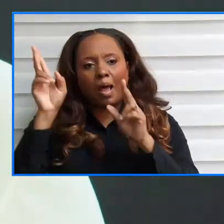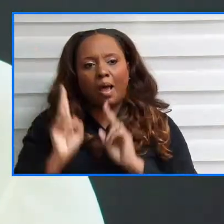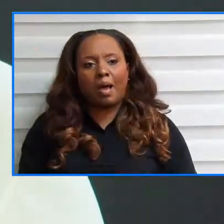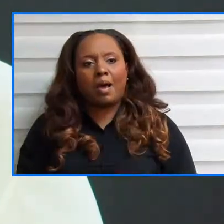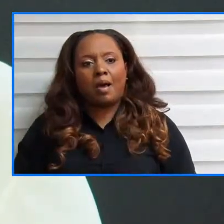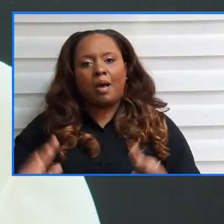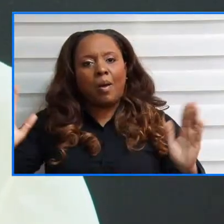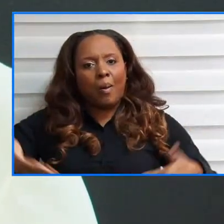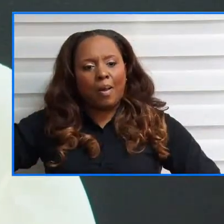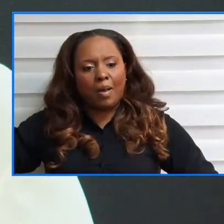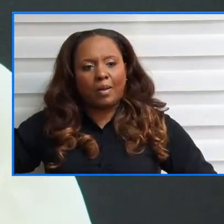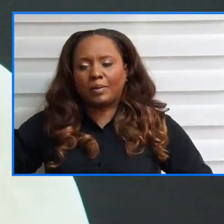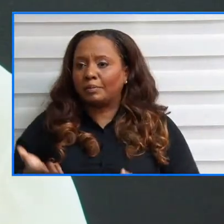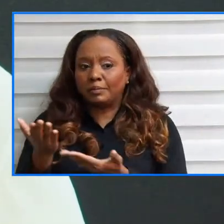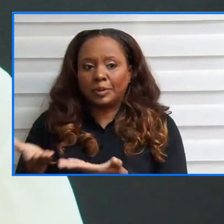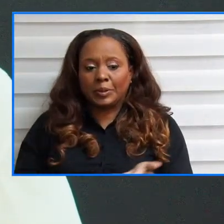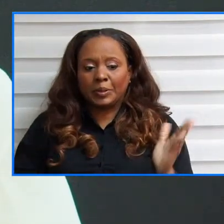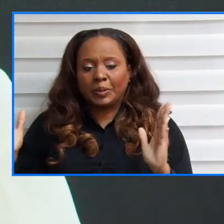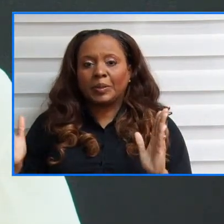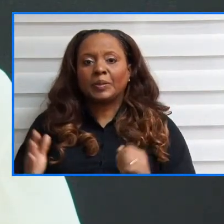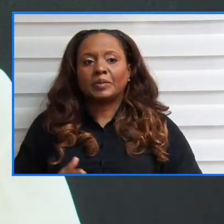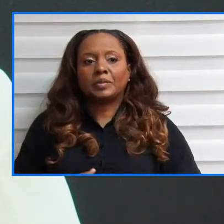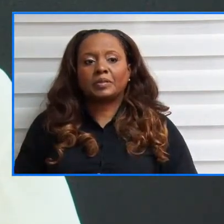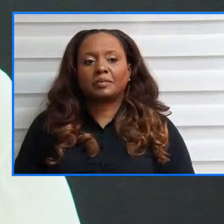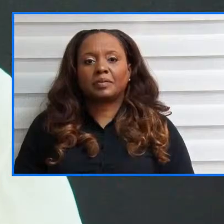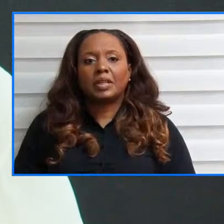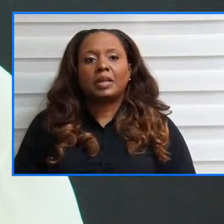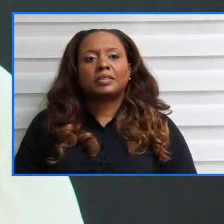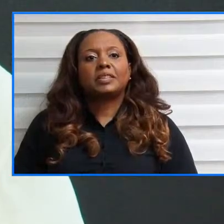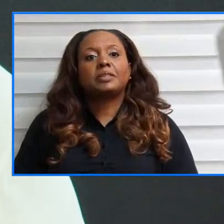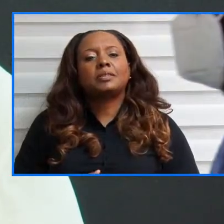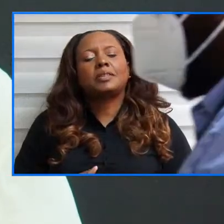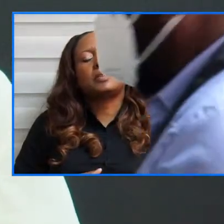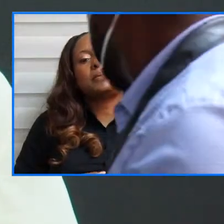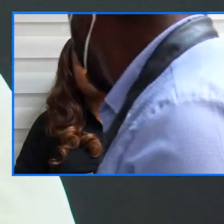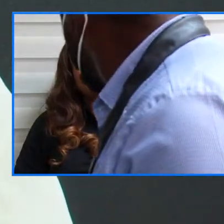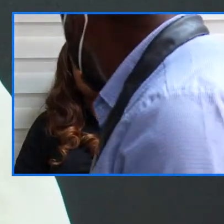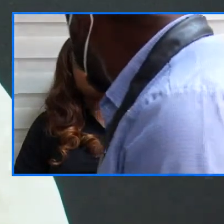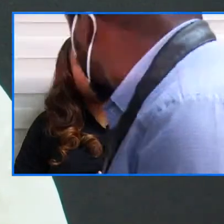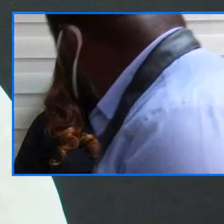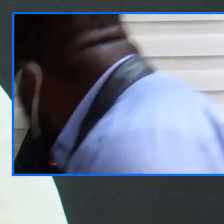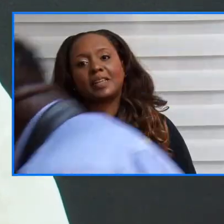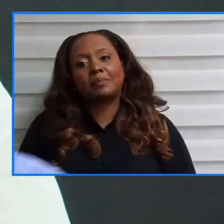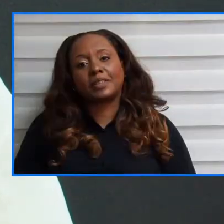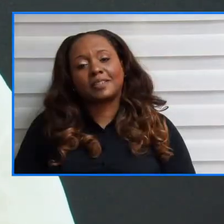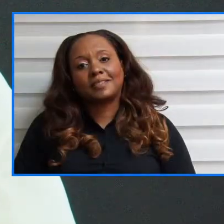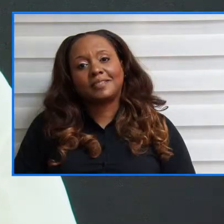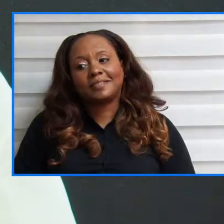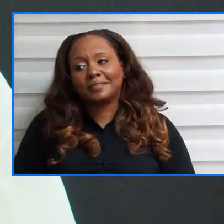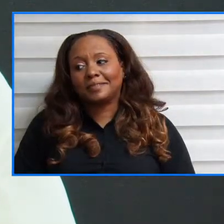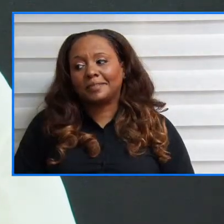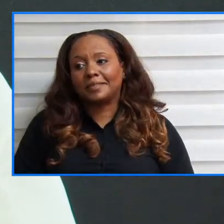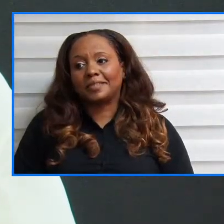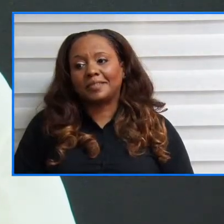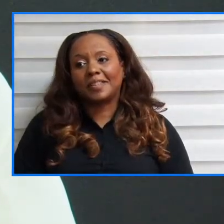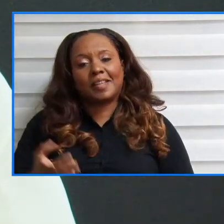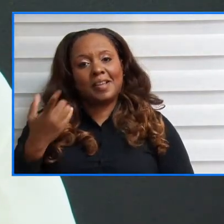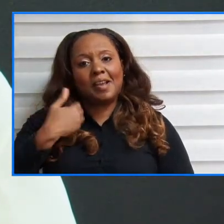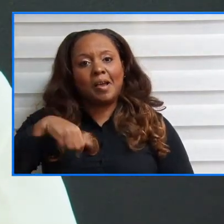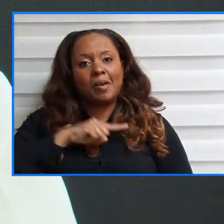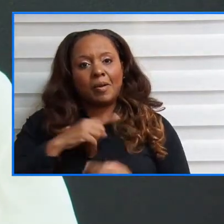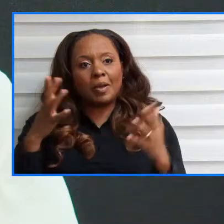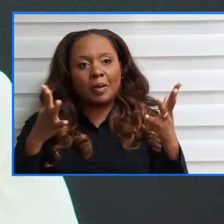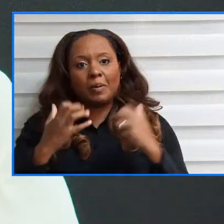welcome you here to Barbados. Your leadership and the example of your country over the course of